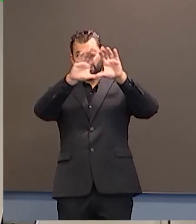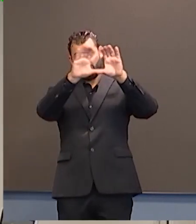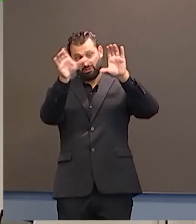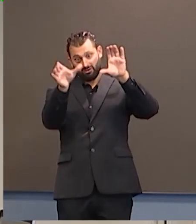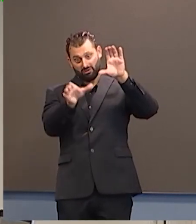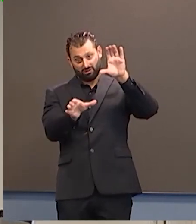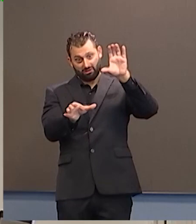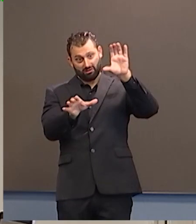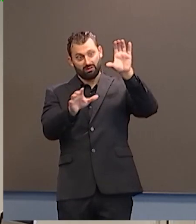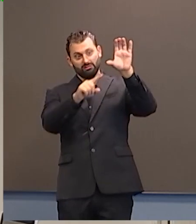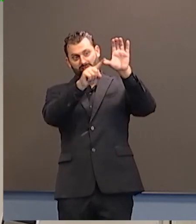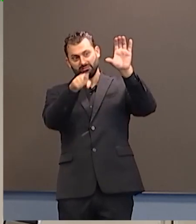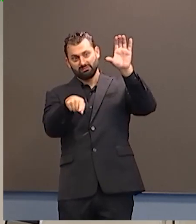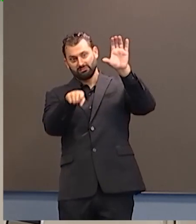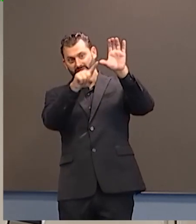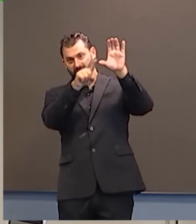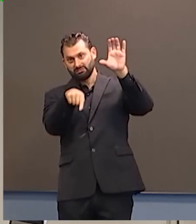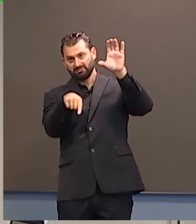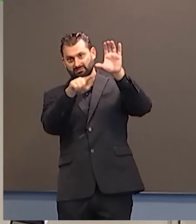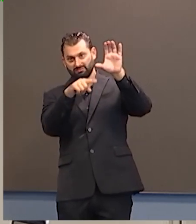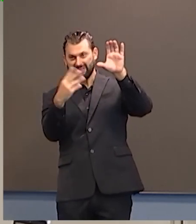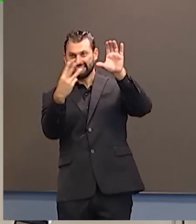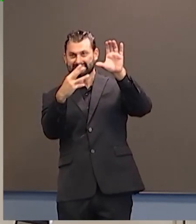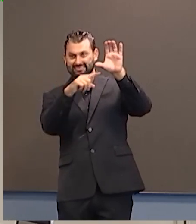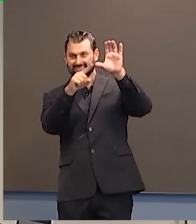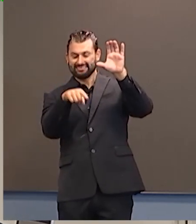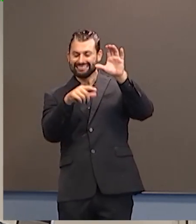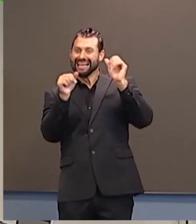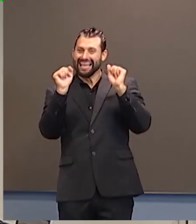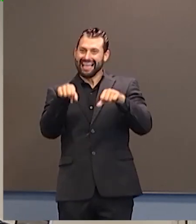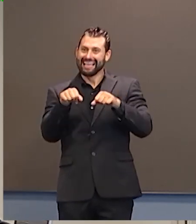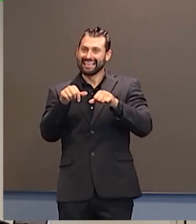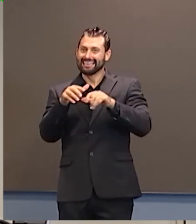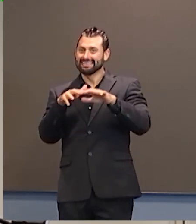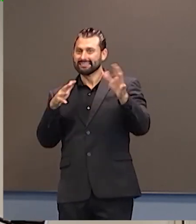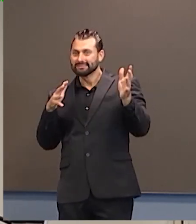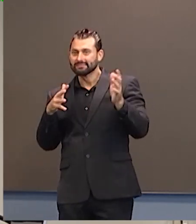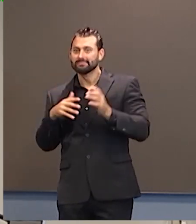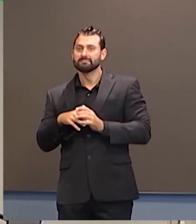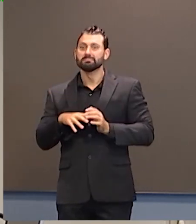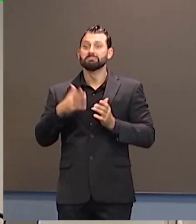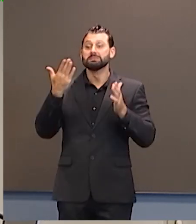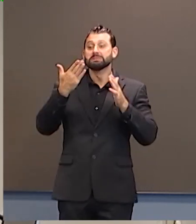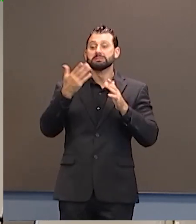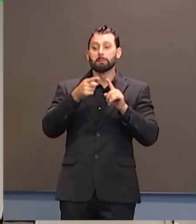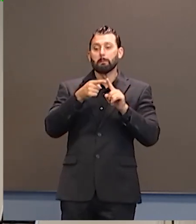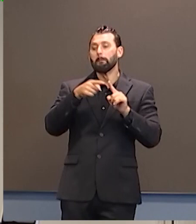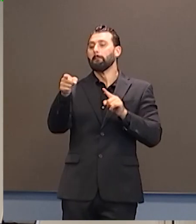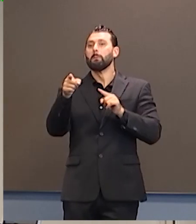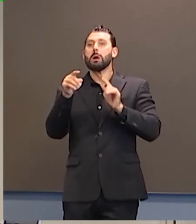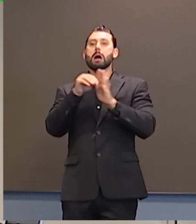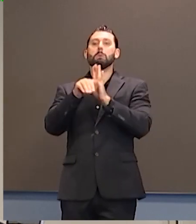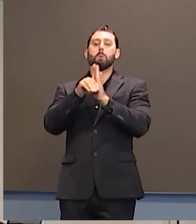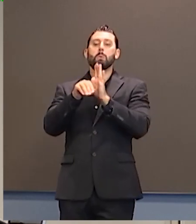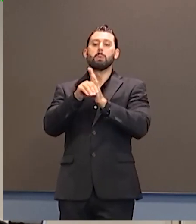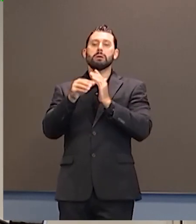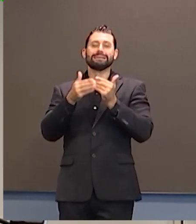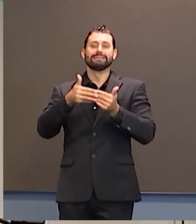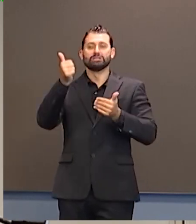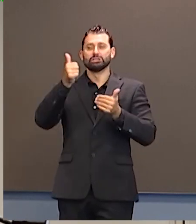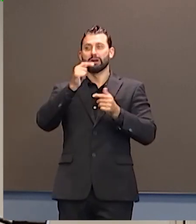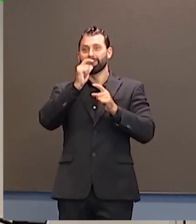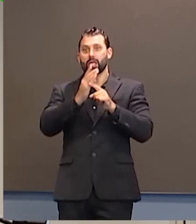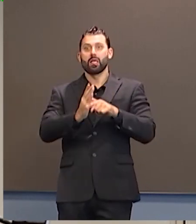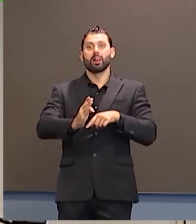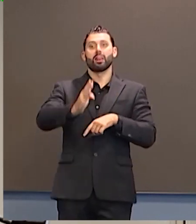a hour hour and a half ride to orlando could become a 10 hour ride so we want people to be prepared for that you know we